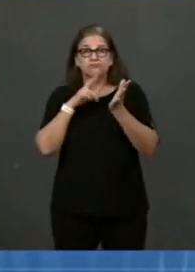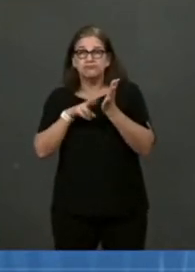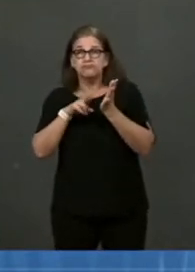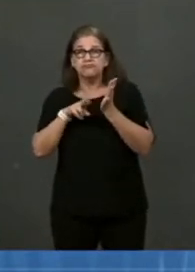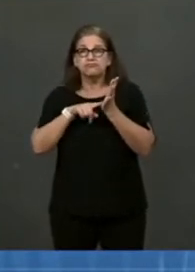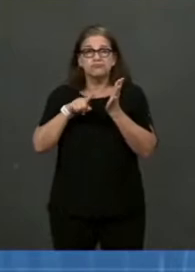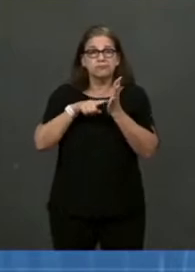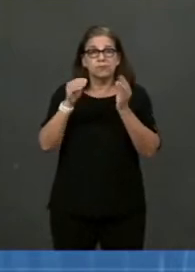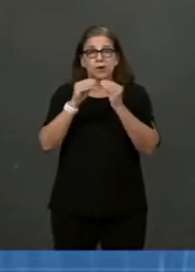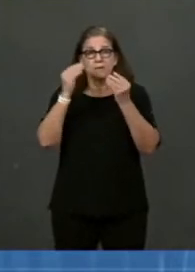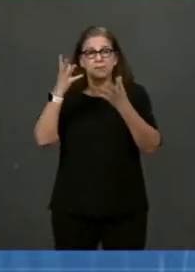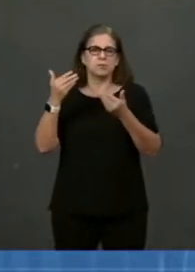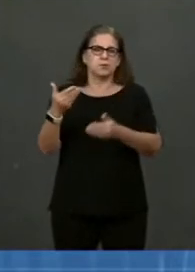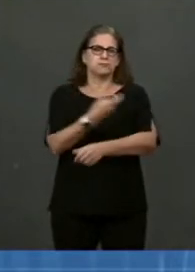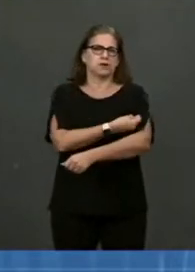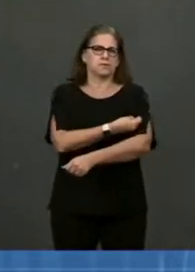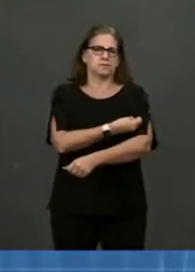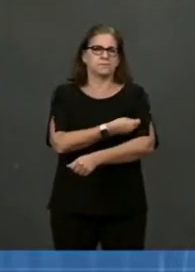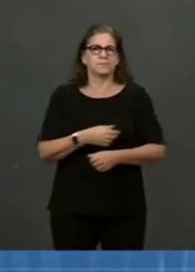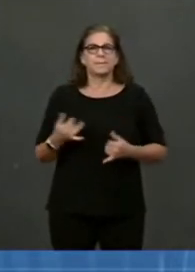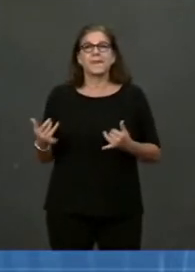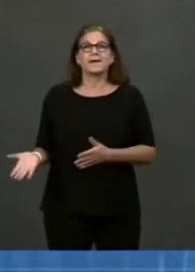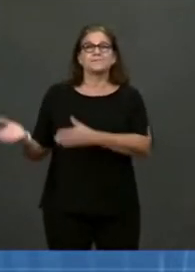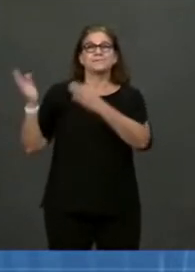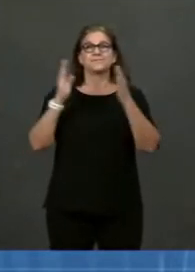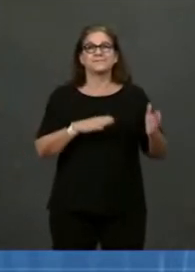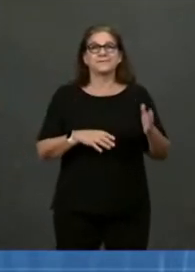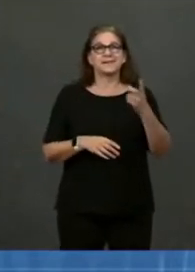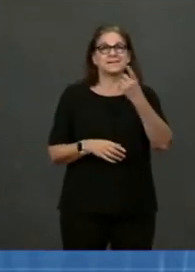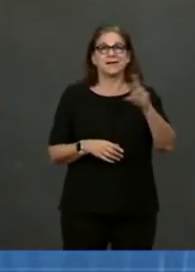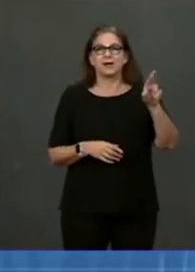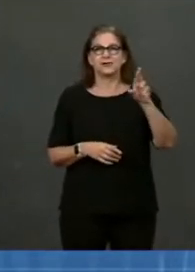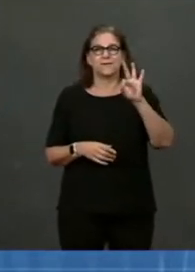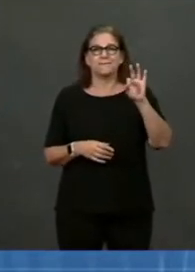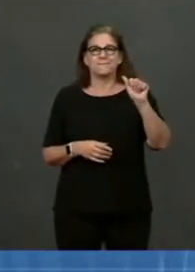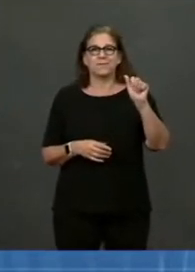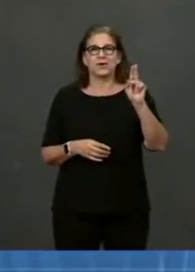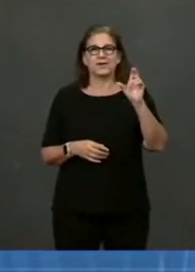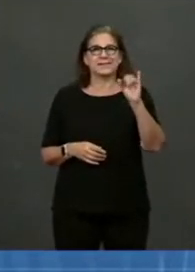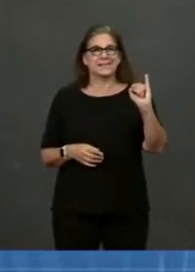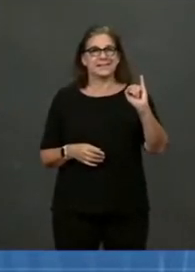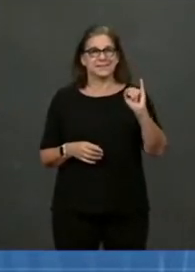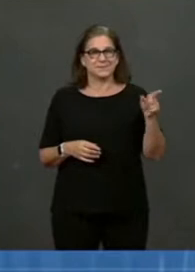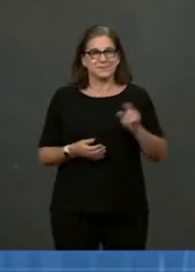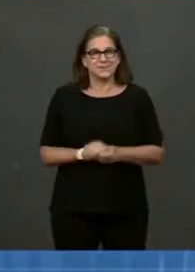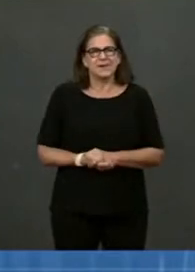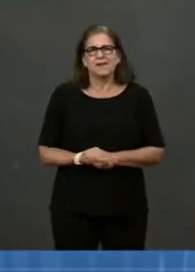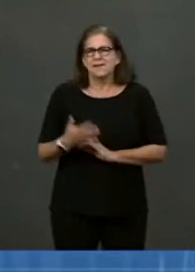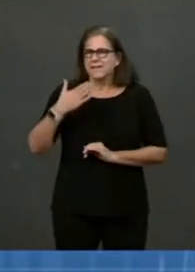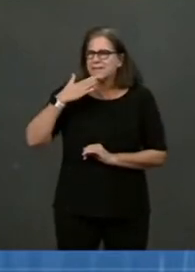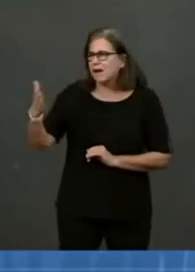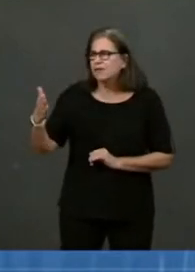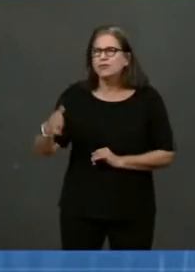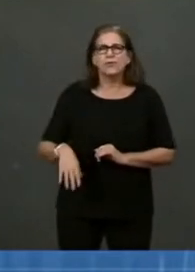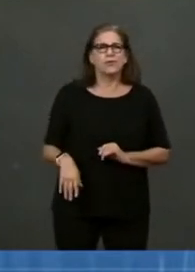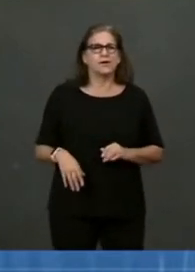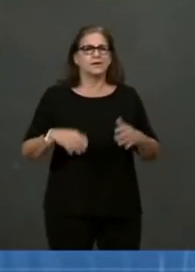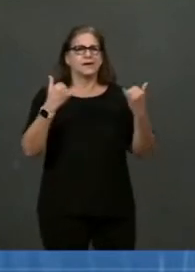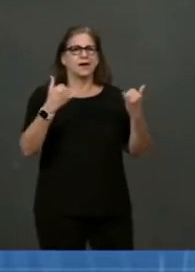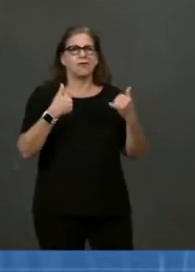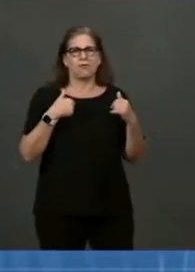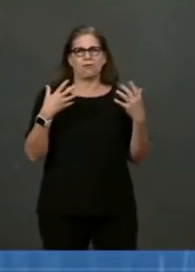Fauci. Thank you very much, Dr. Walensky. What I'd like to do over the next few minutes is underscore some of the